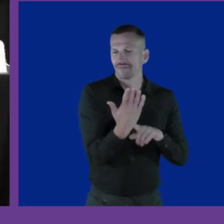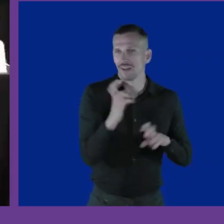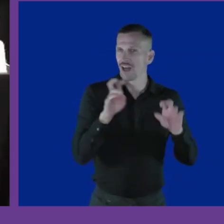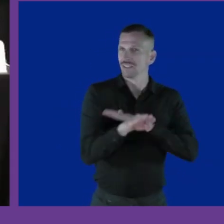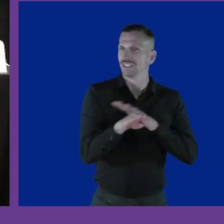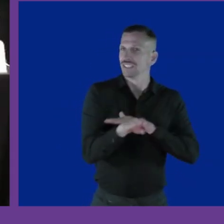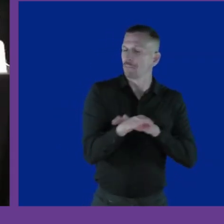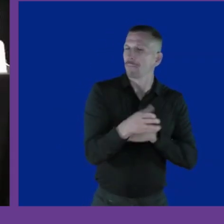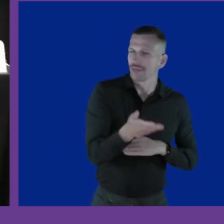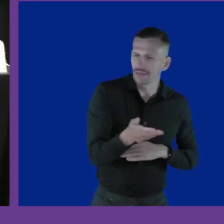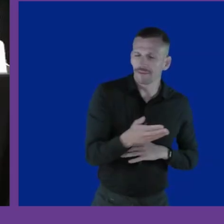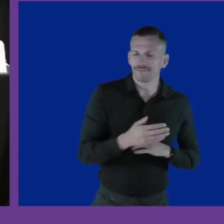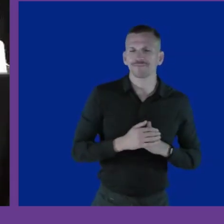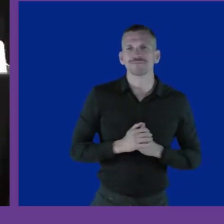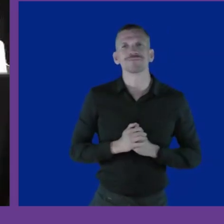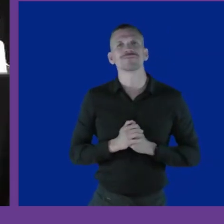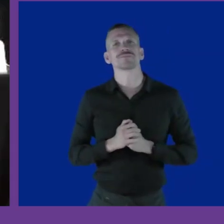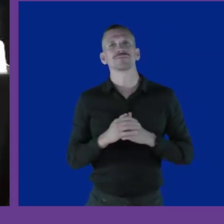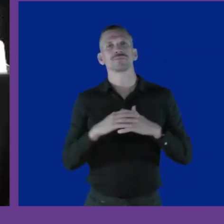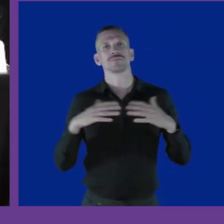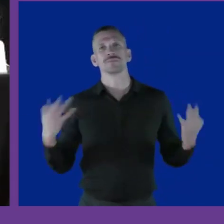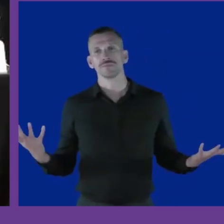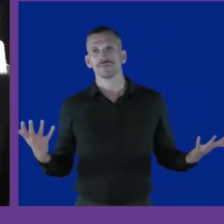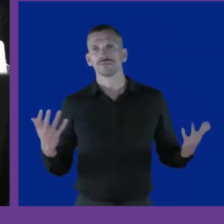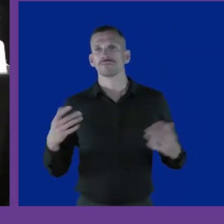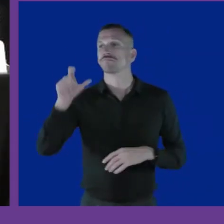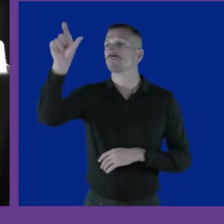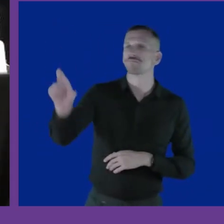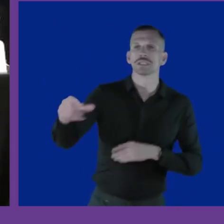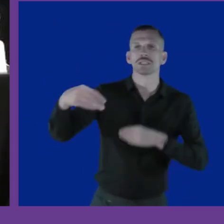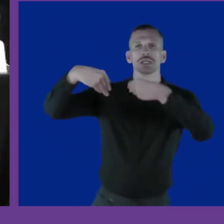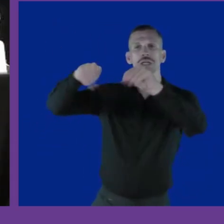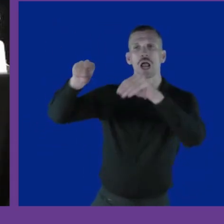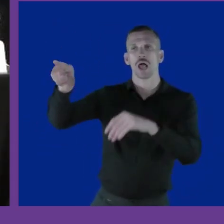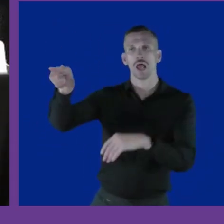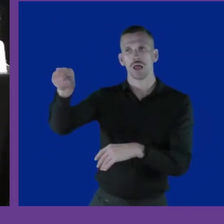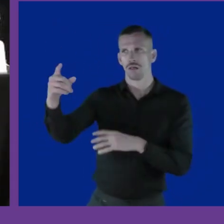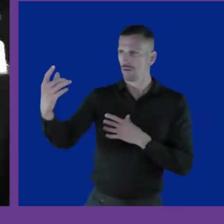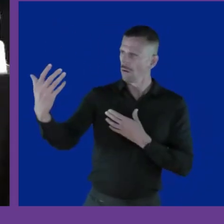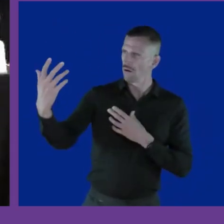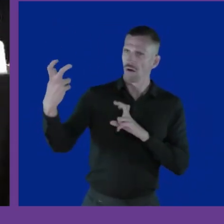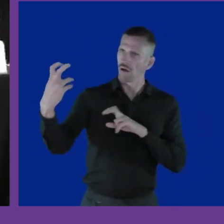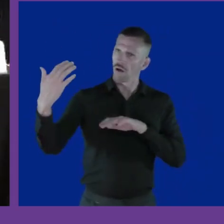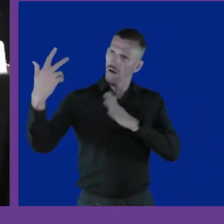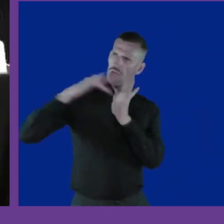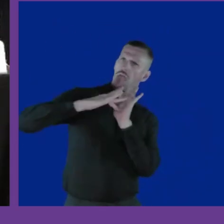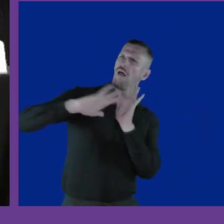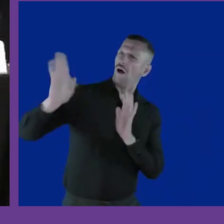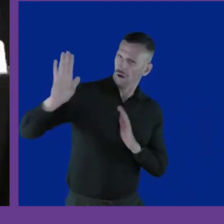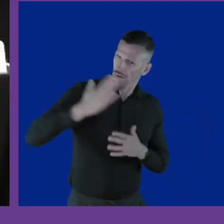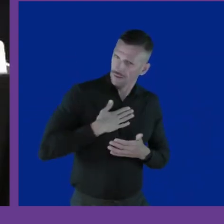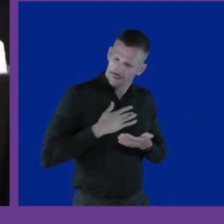activated, and the retailer don't have anything to do. But we know that